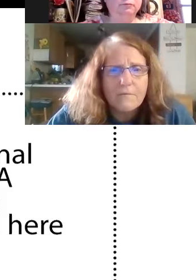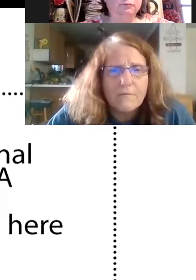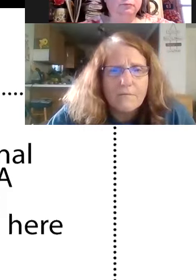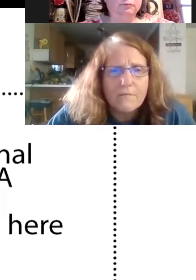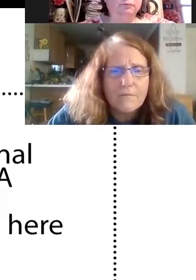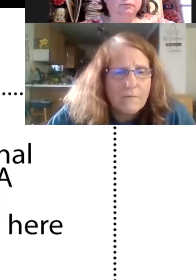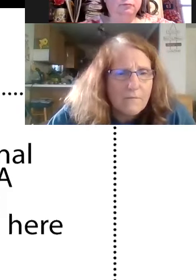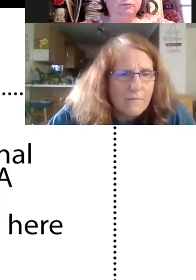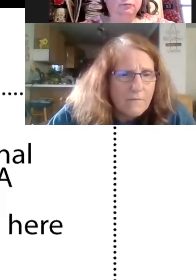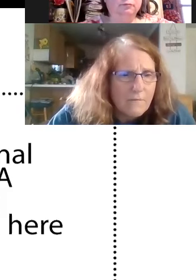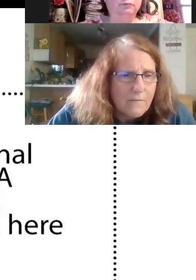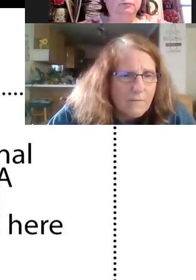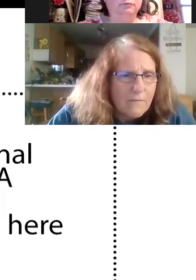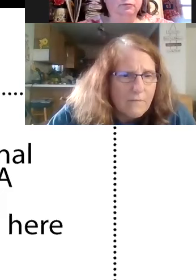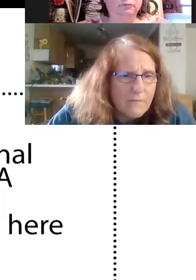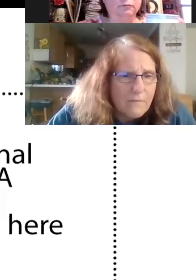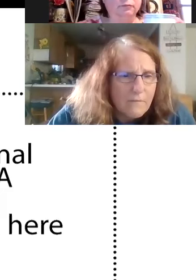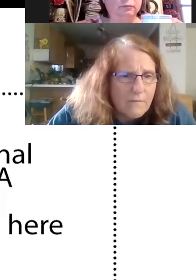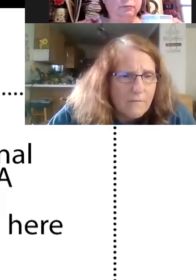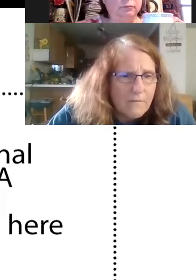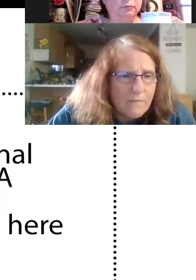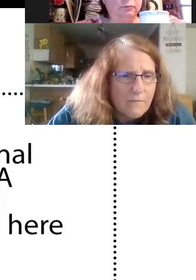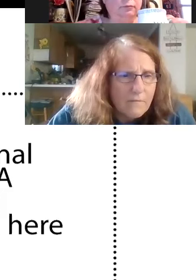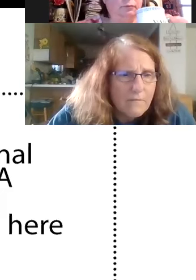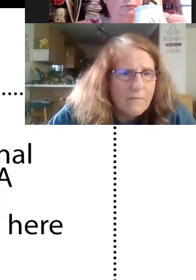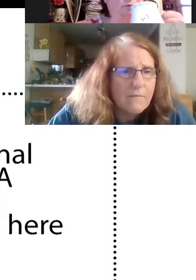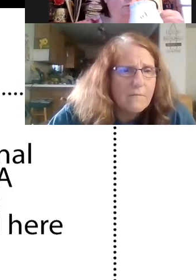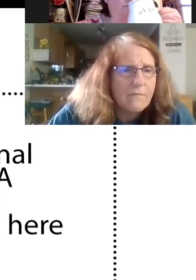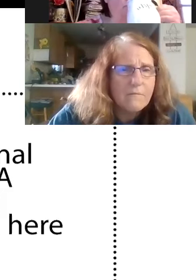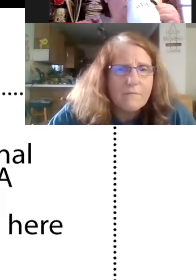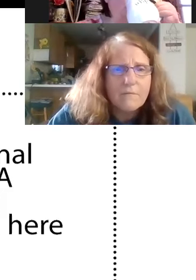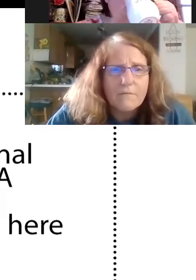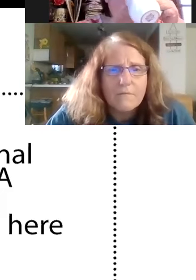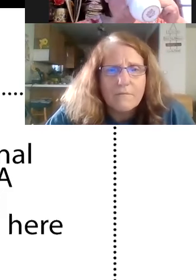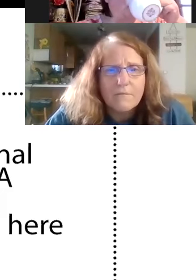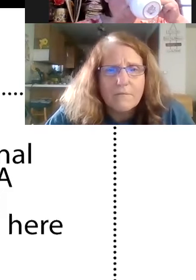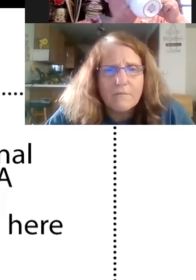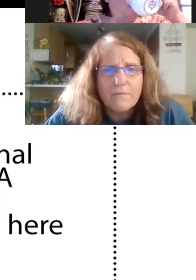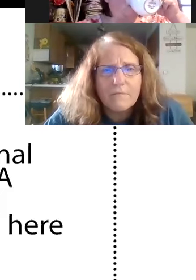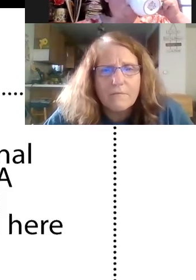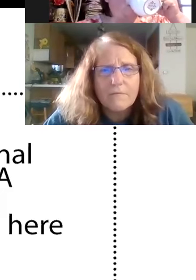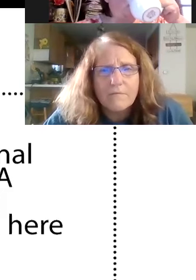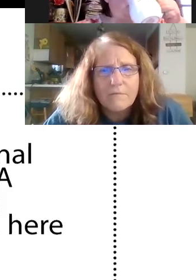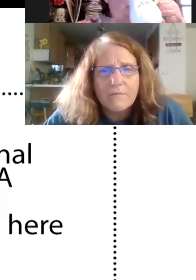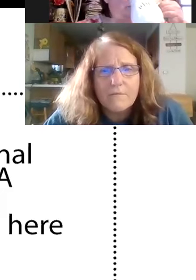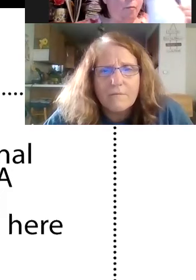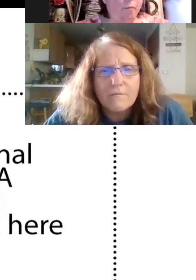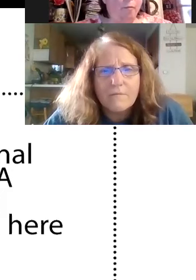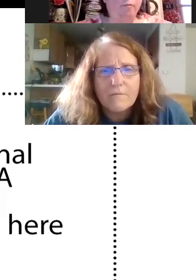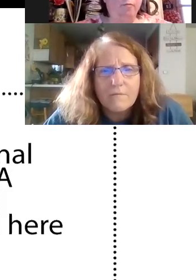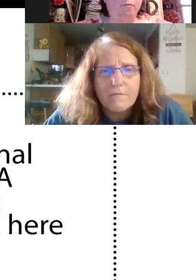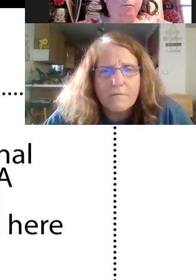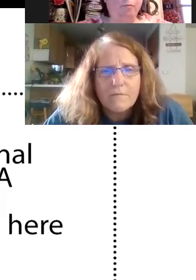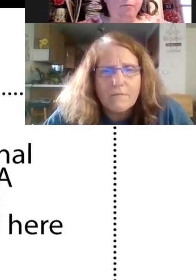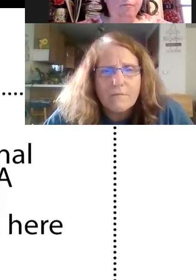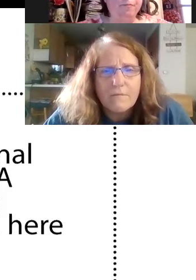time. If you have any health concerns, we can't give you advice on that because we